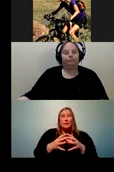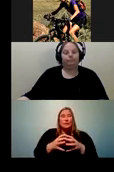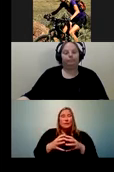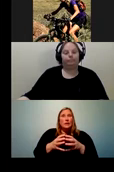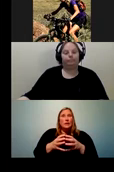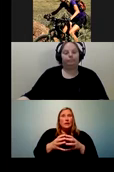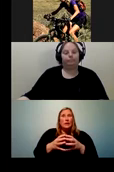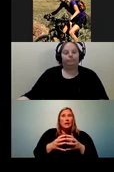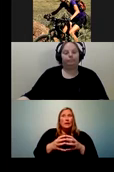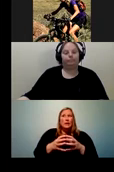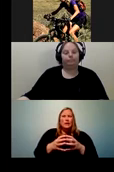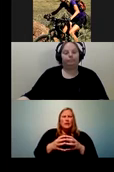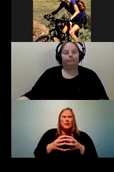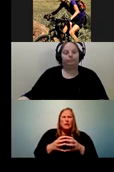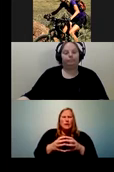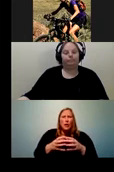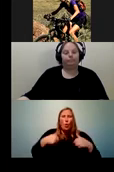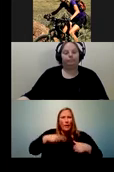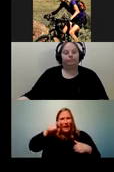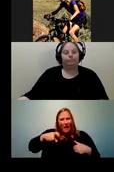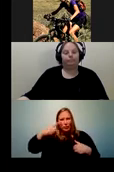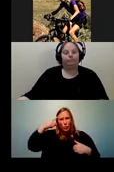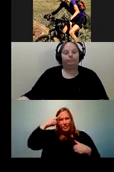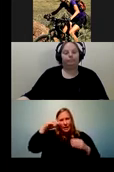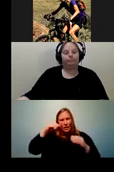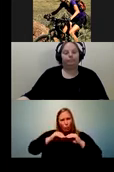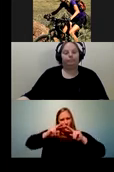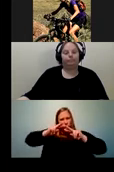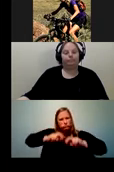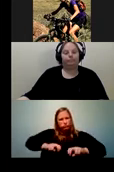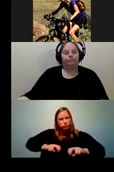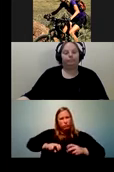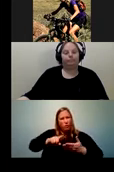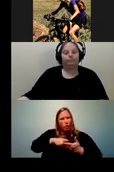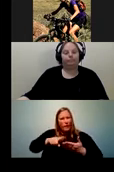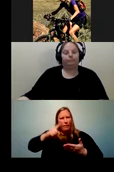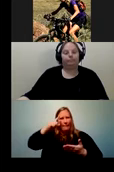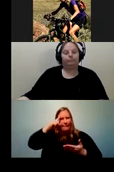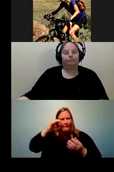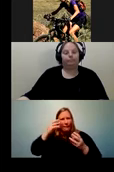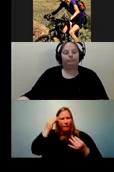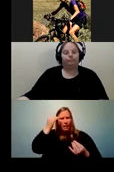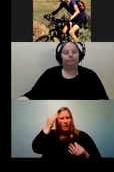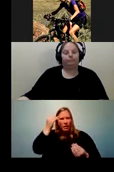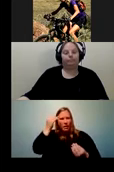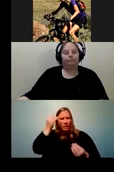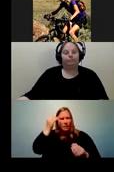our need for more critical thinking at a time when we really need to think, when it's possible to think much, much, much